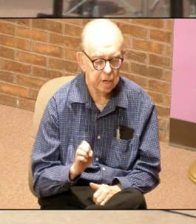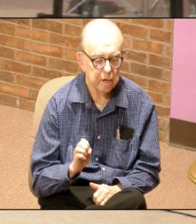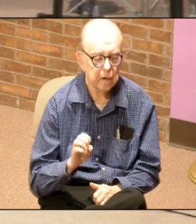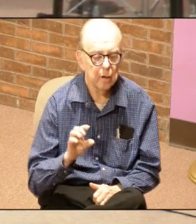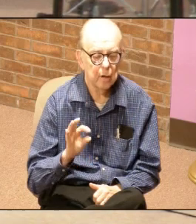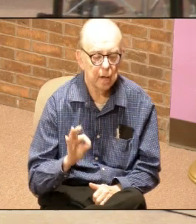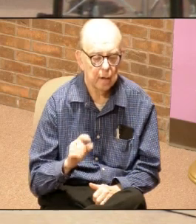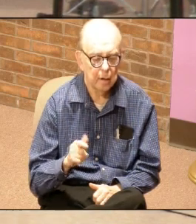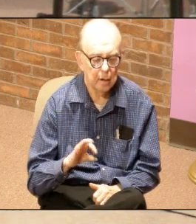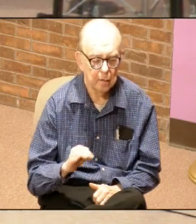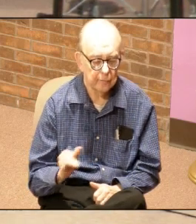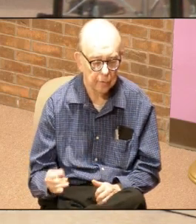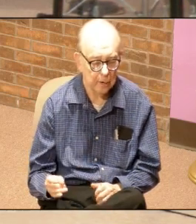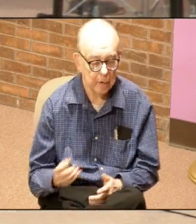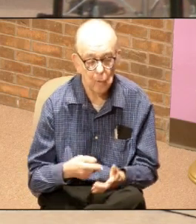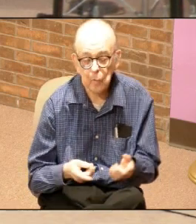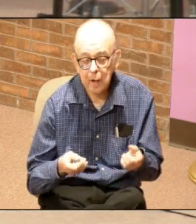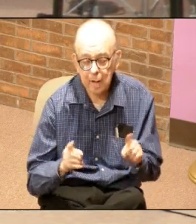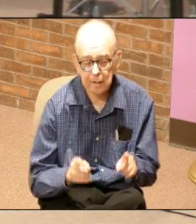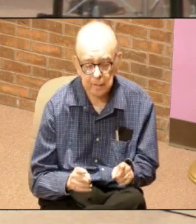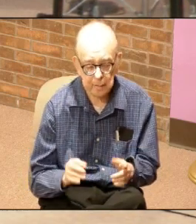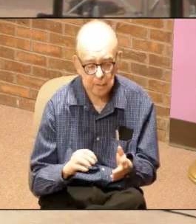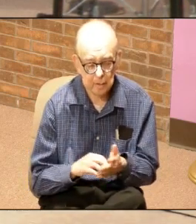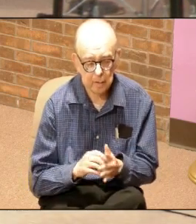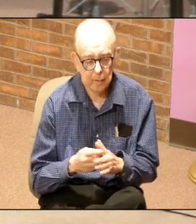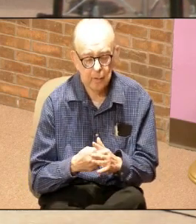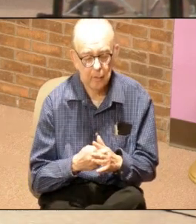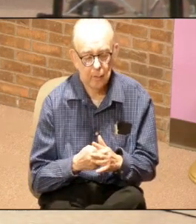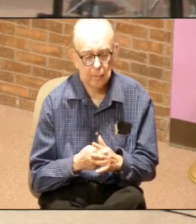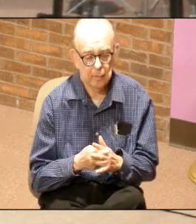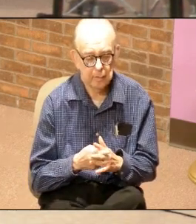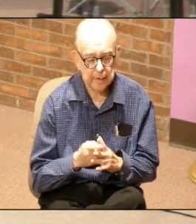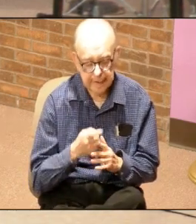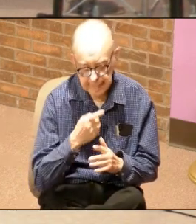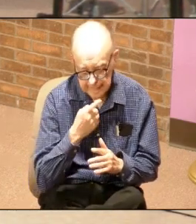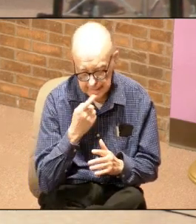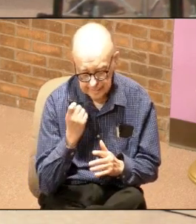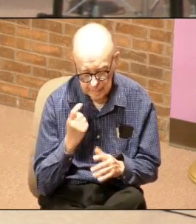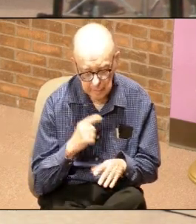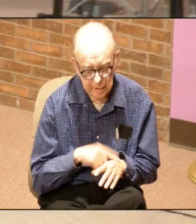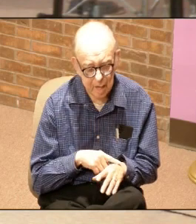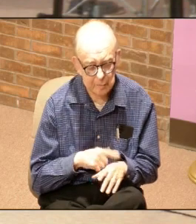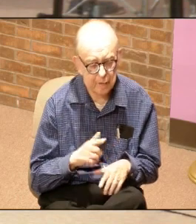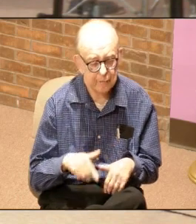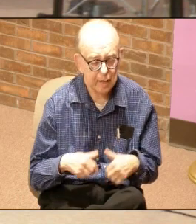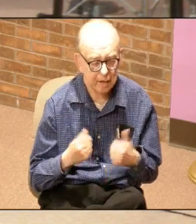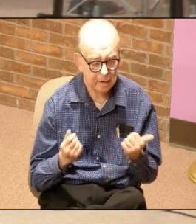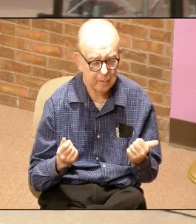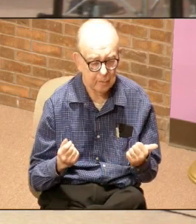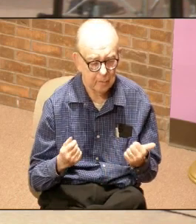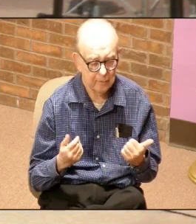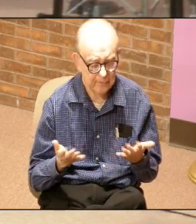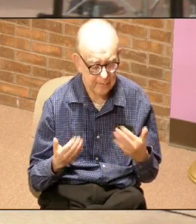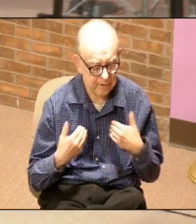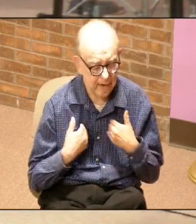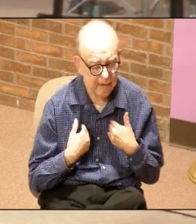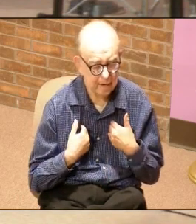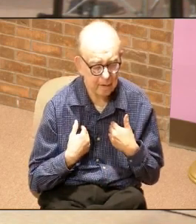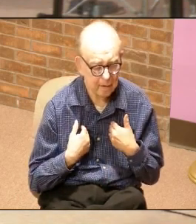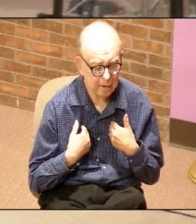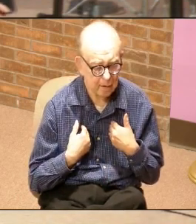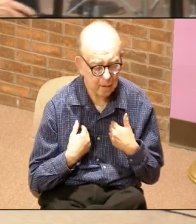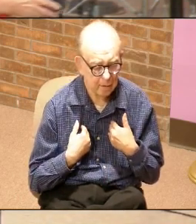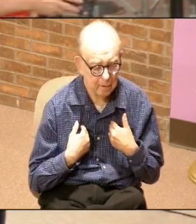And so what ended up happening was that started a summer of riots. We ended up